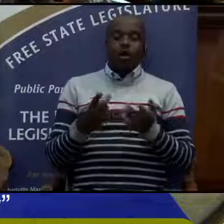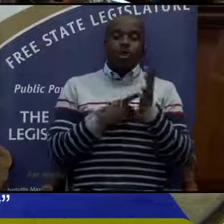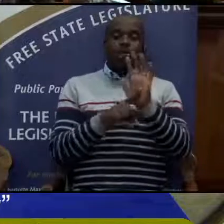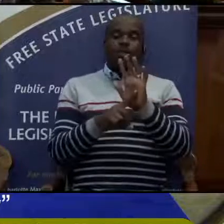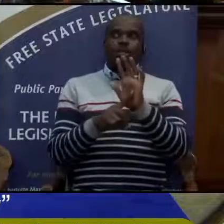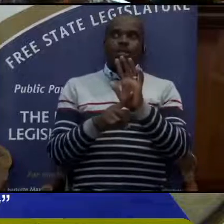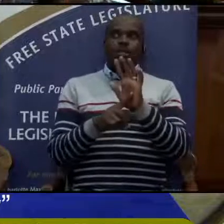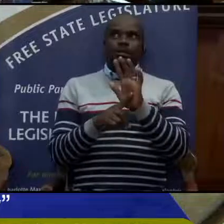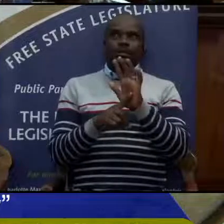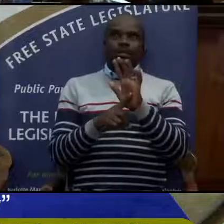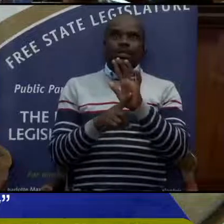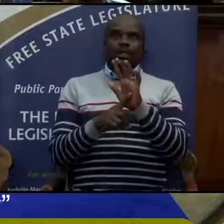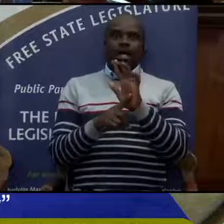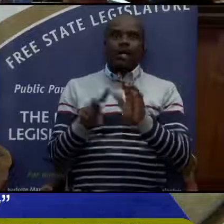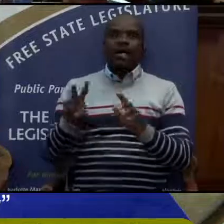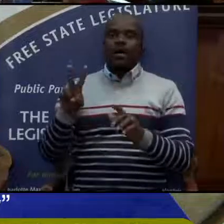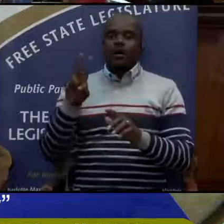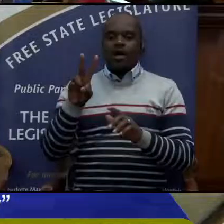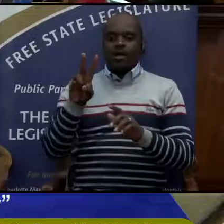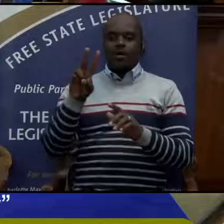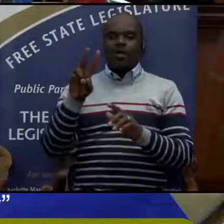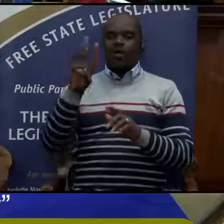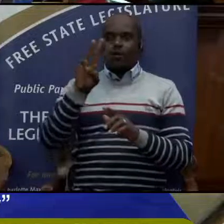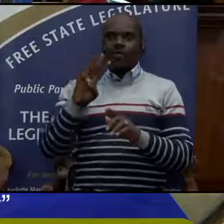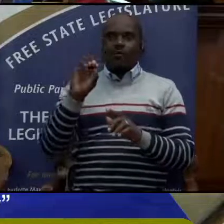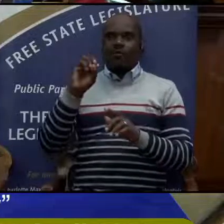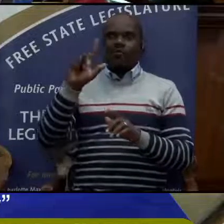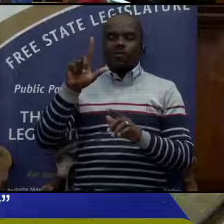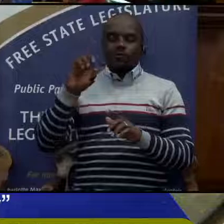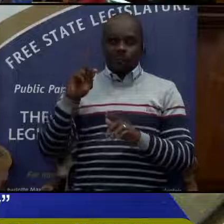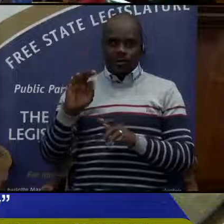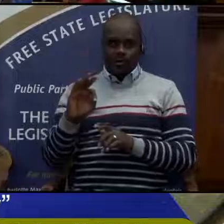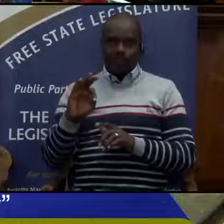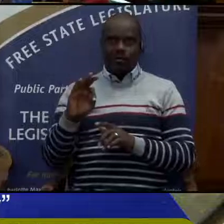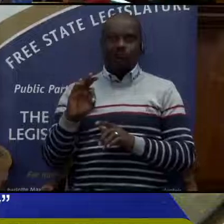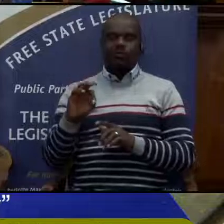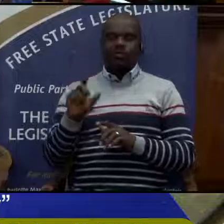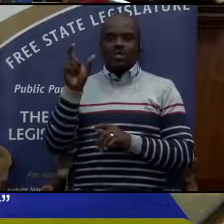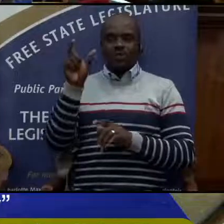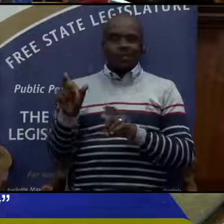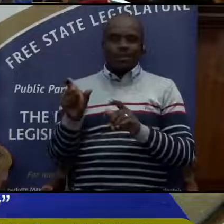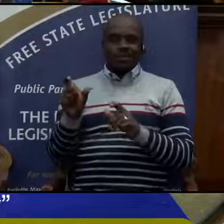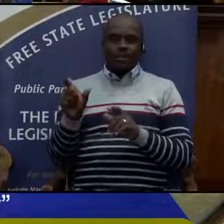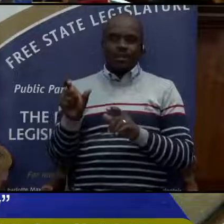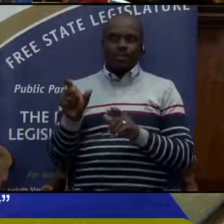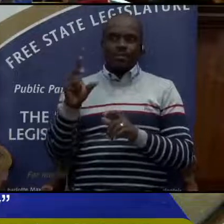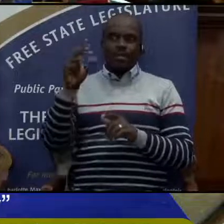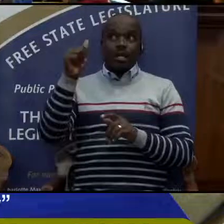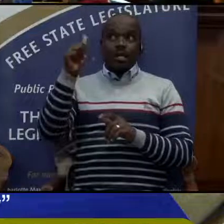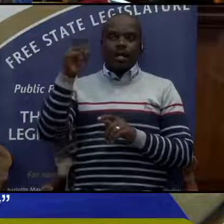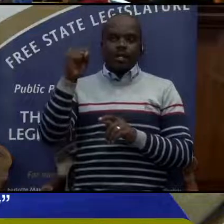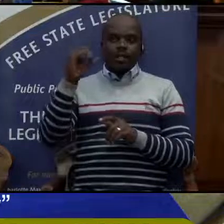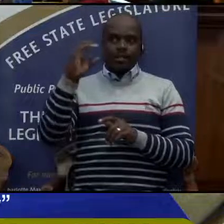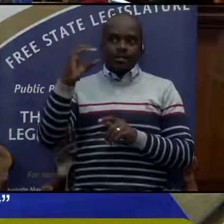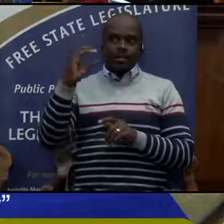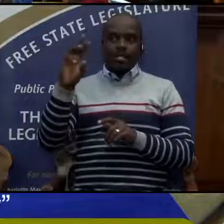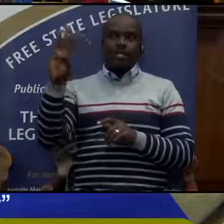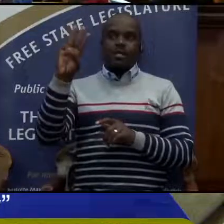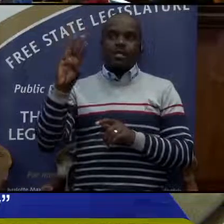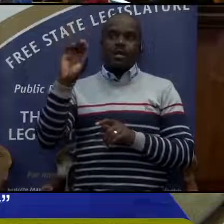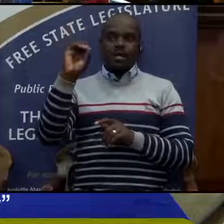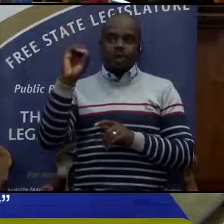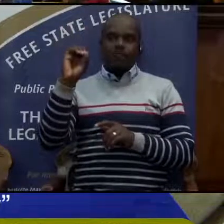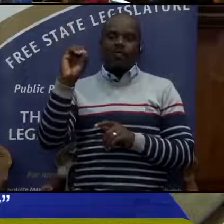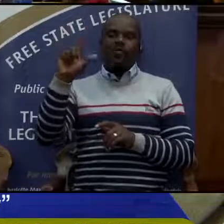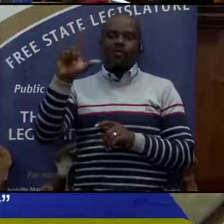ANC's foxes have become the current wolves, so they have unsuccessfully tried to conjure up